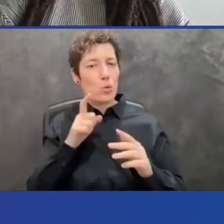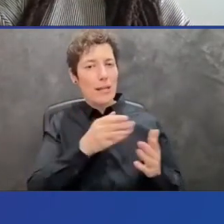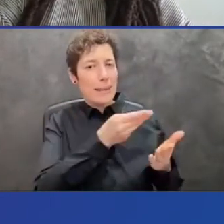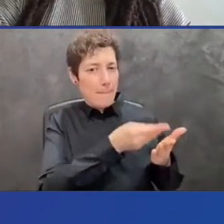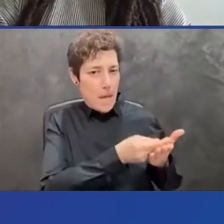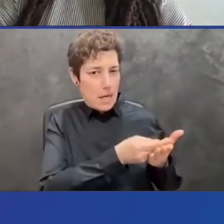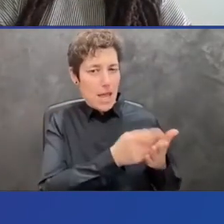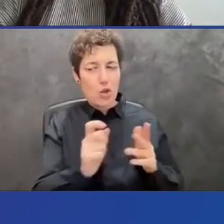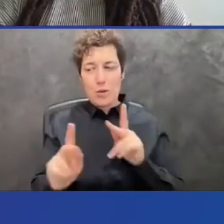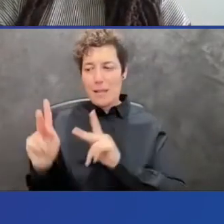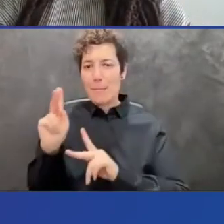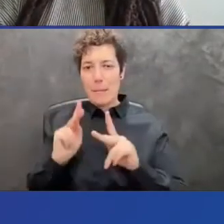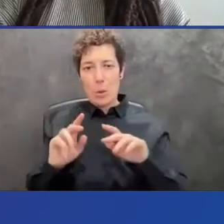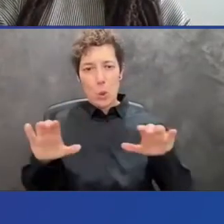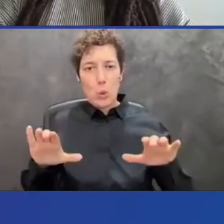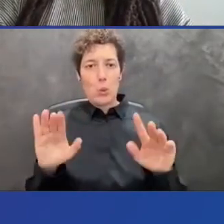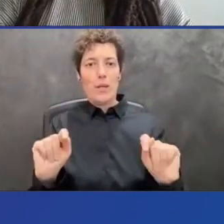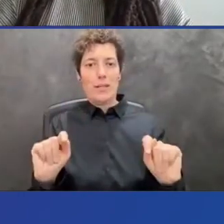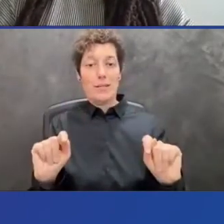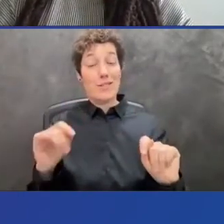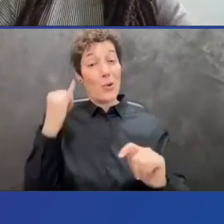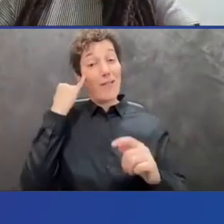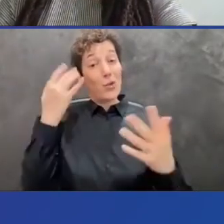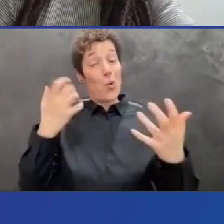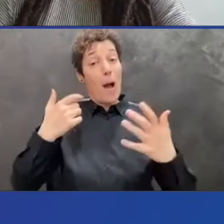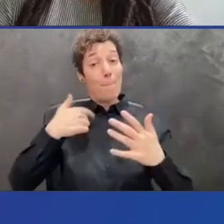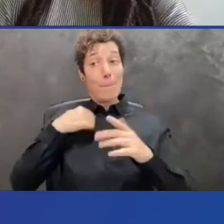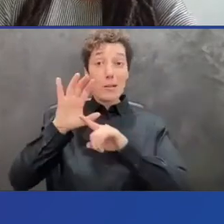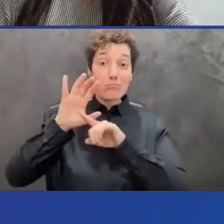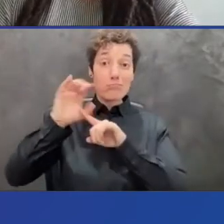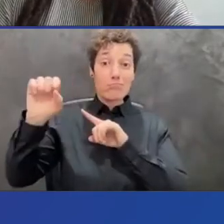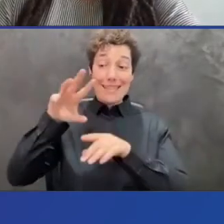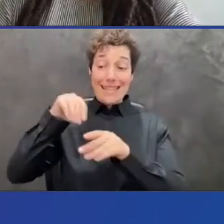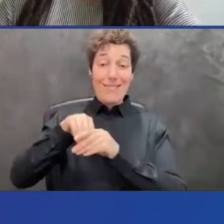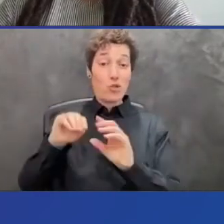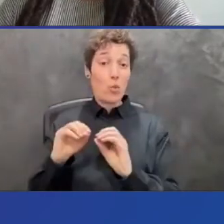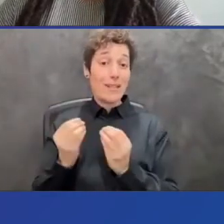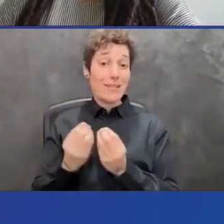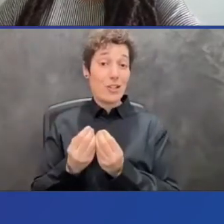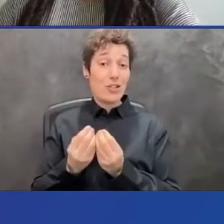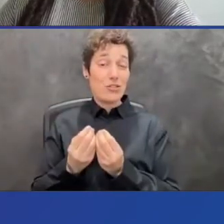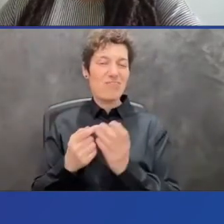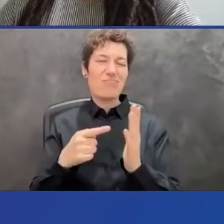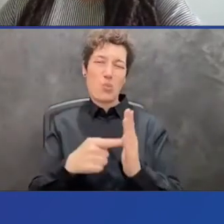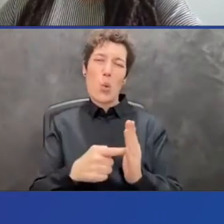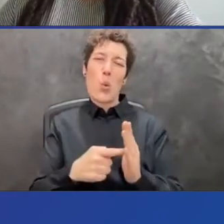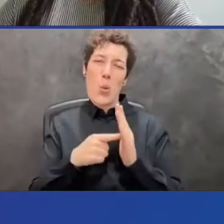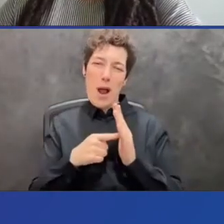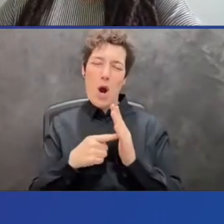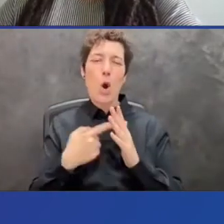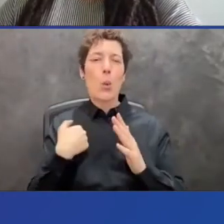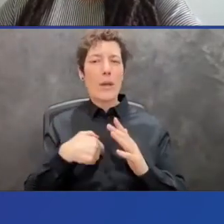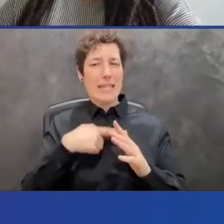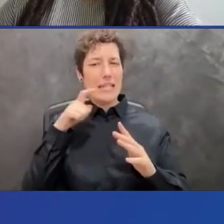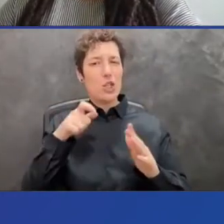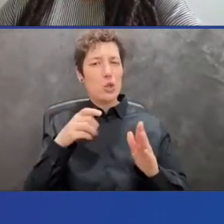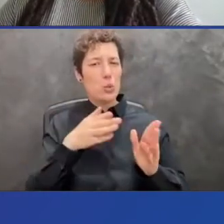So I think if I'm going to thrive in this organization, we have to shift our organizational